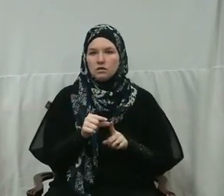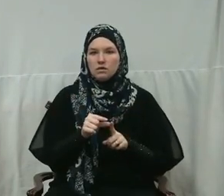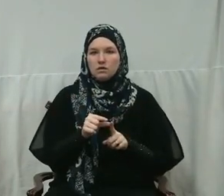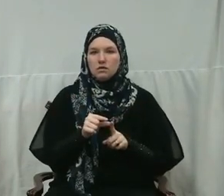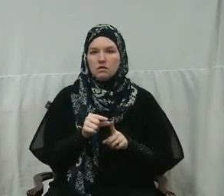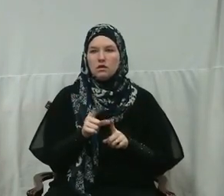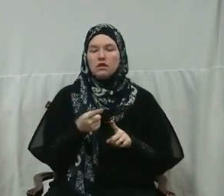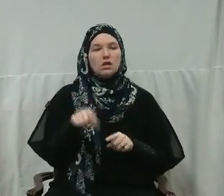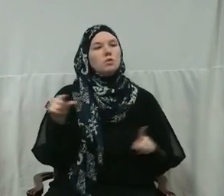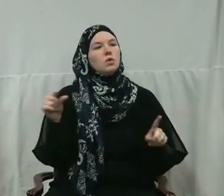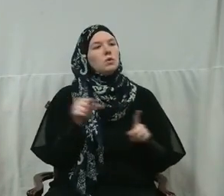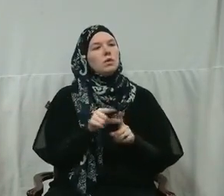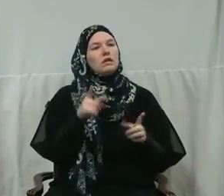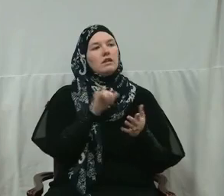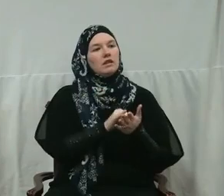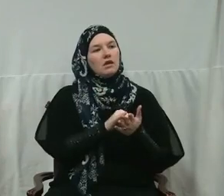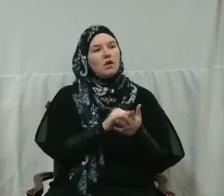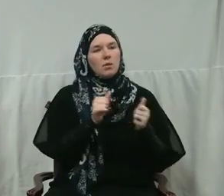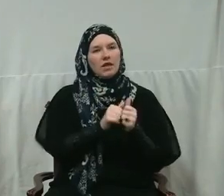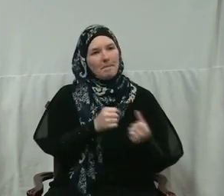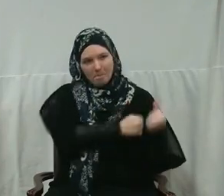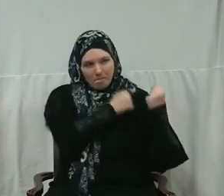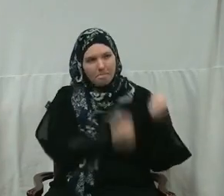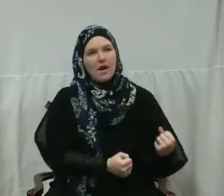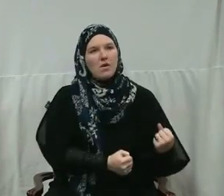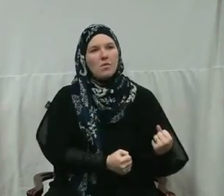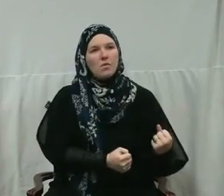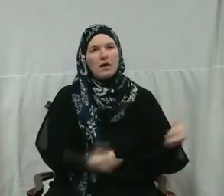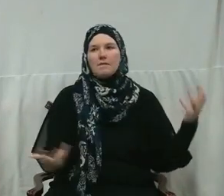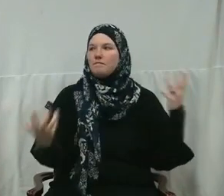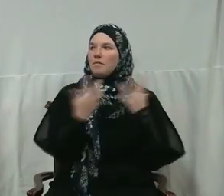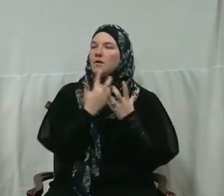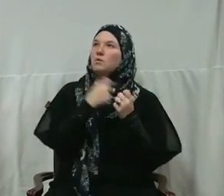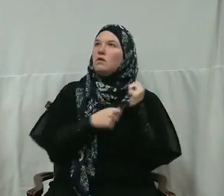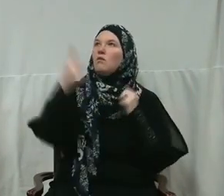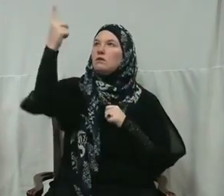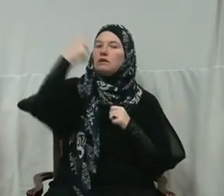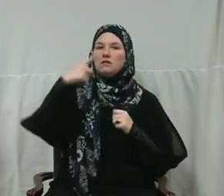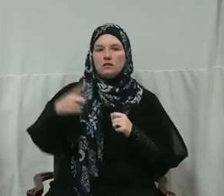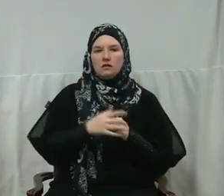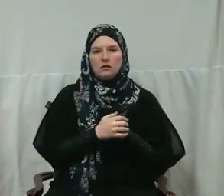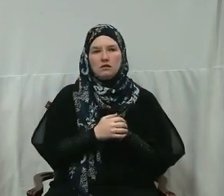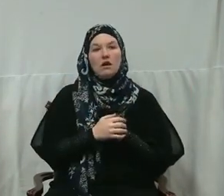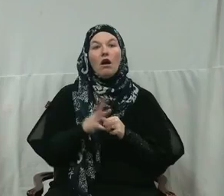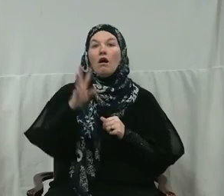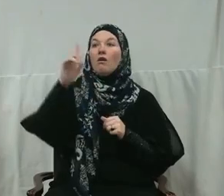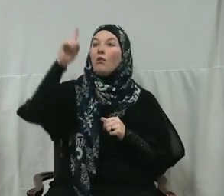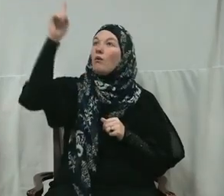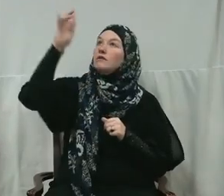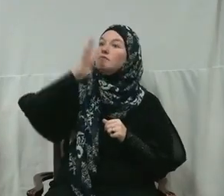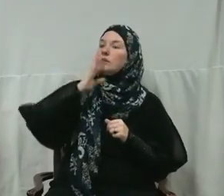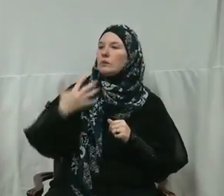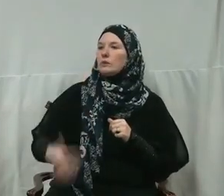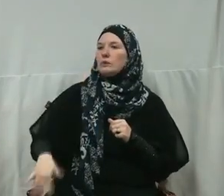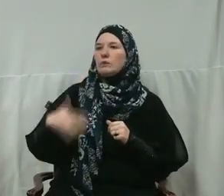were words that come with the power that matches what they say. It's Allah speaking and they gave